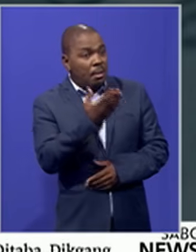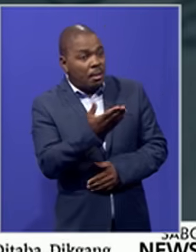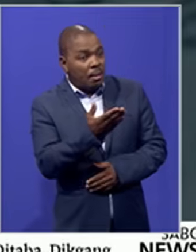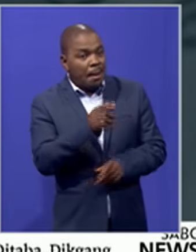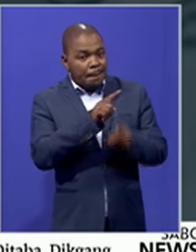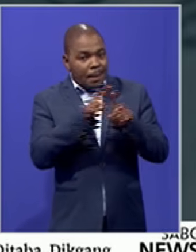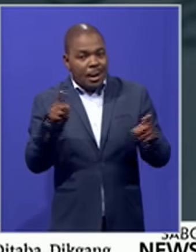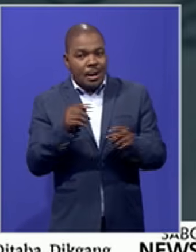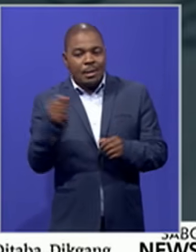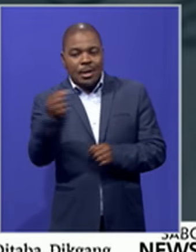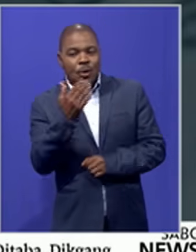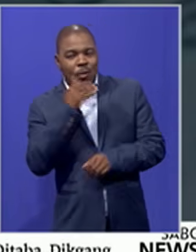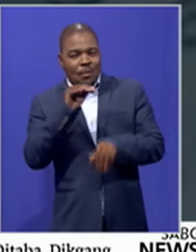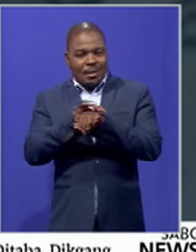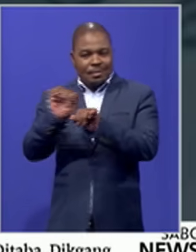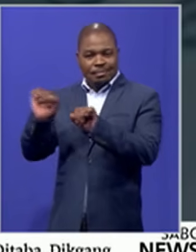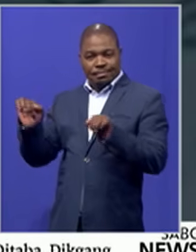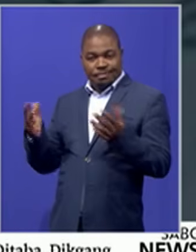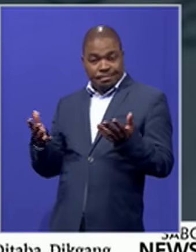ba hirana ka seweso.